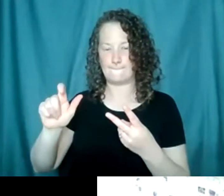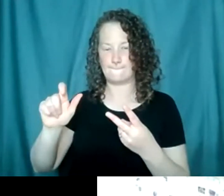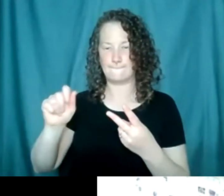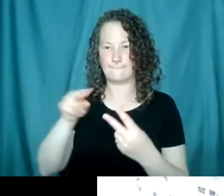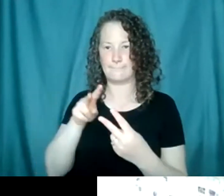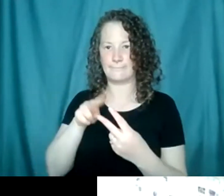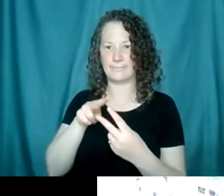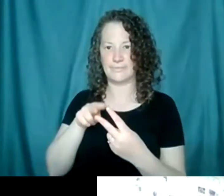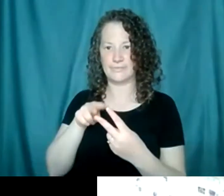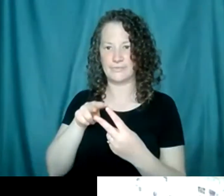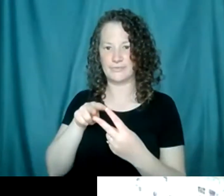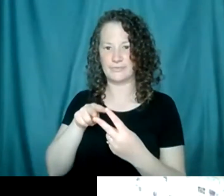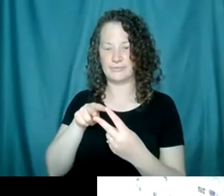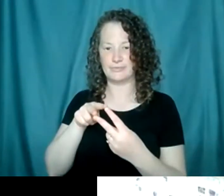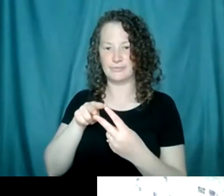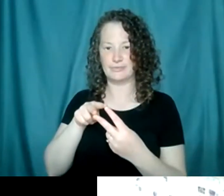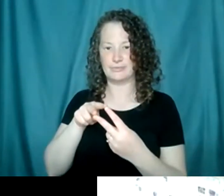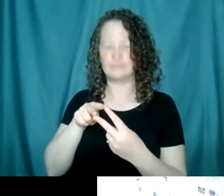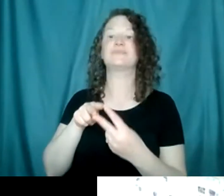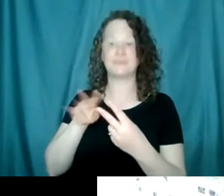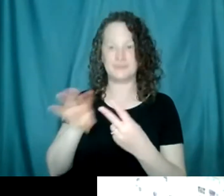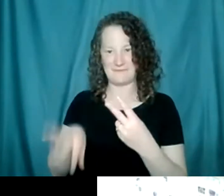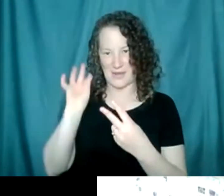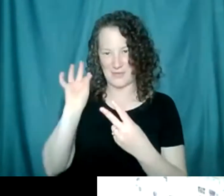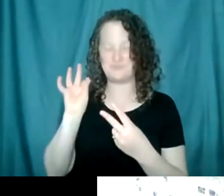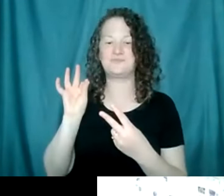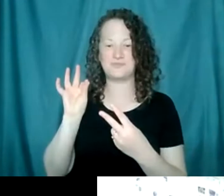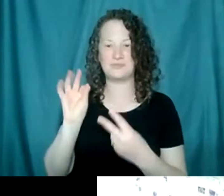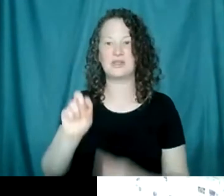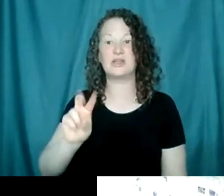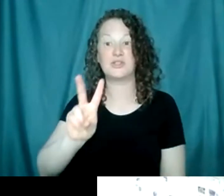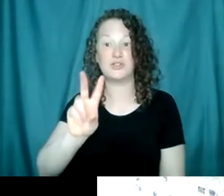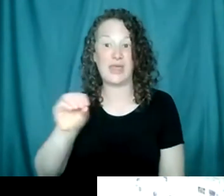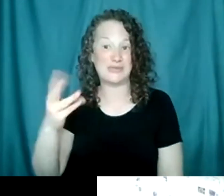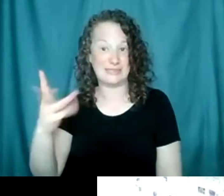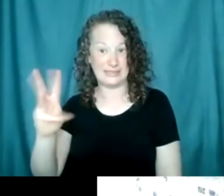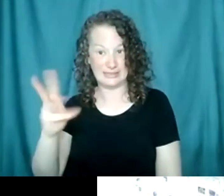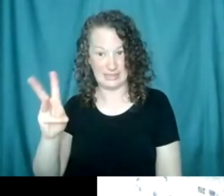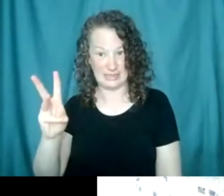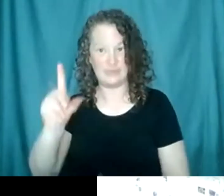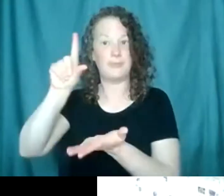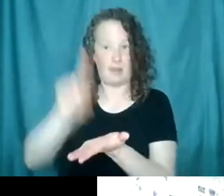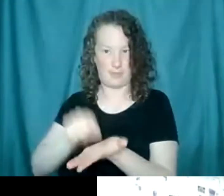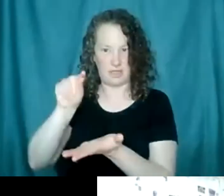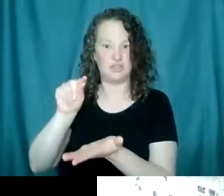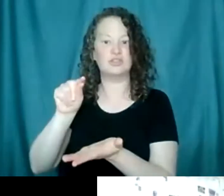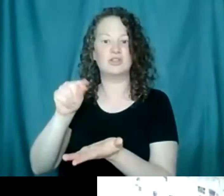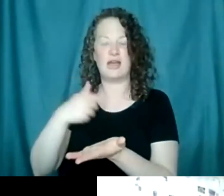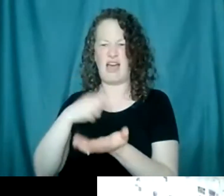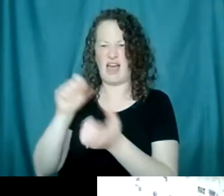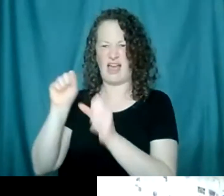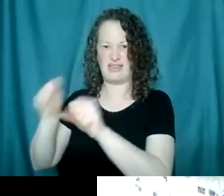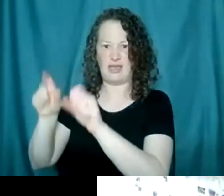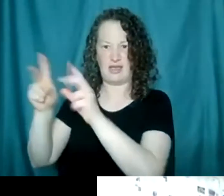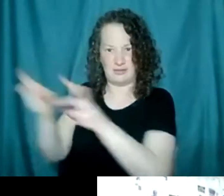And here it is. It's from 2016, and I can even put it down